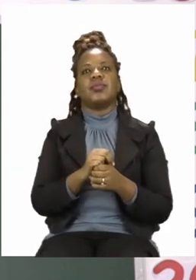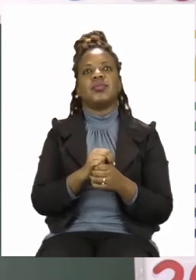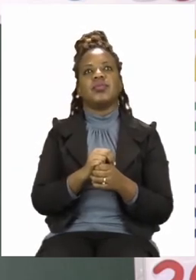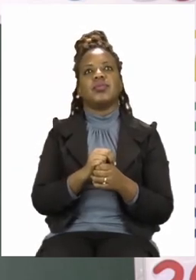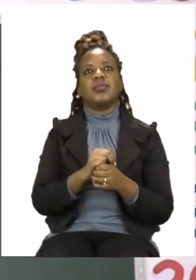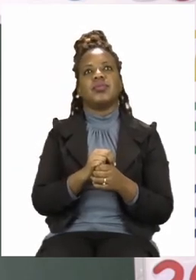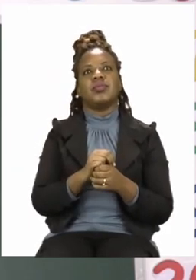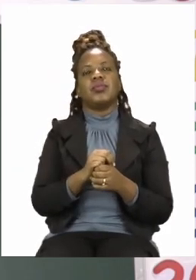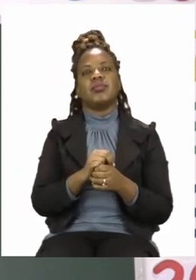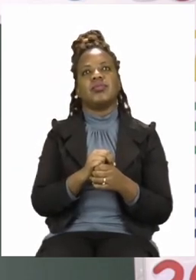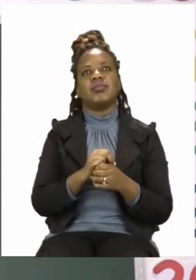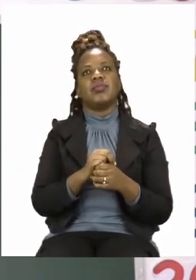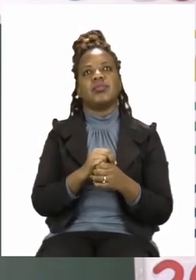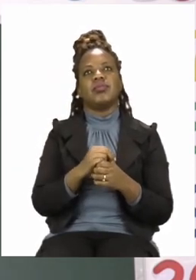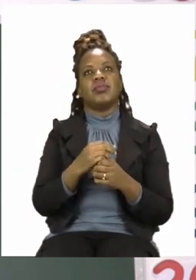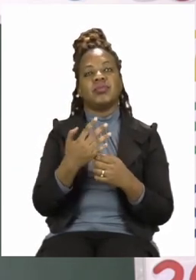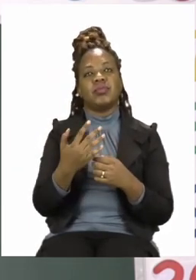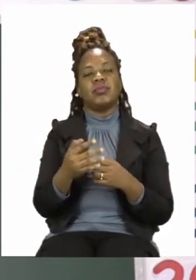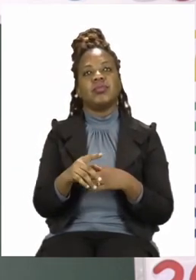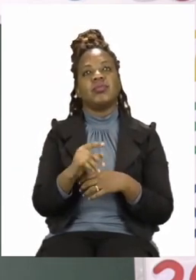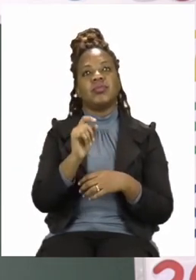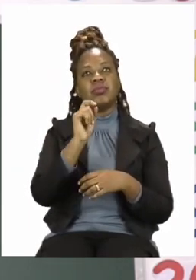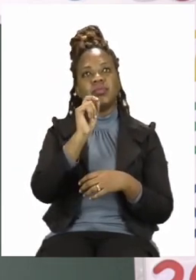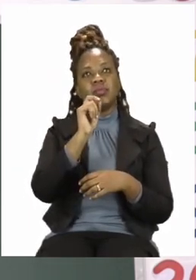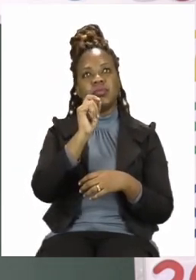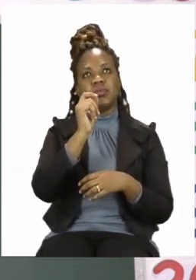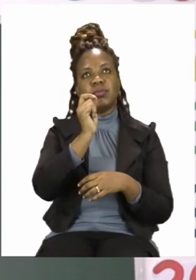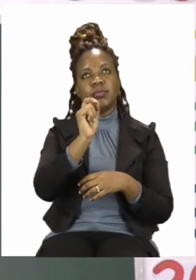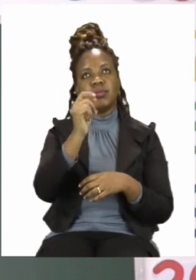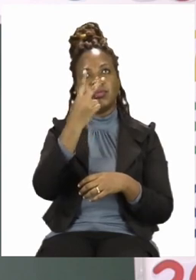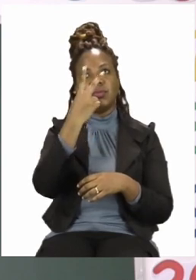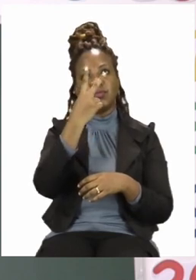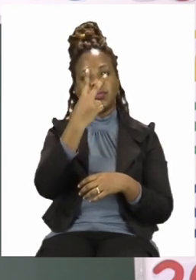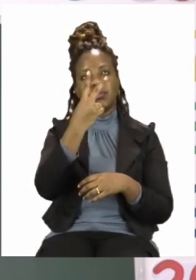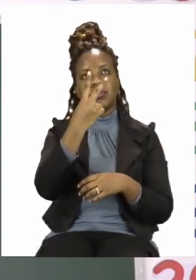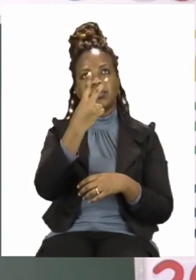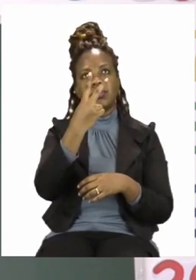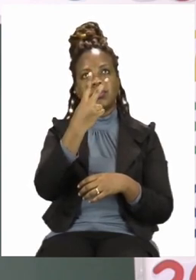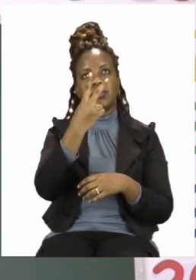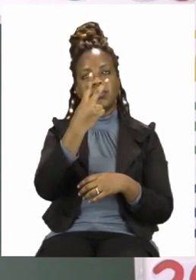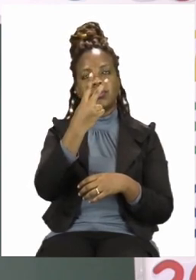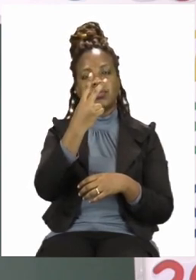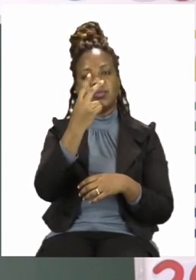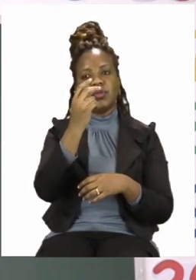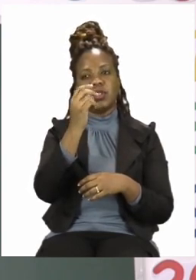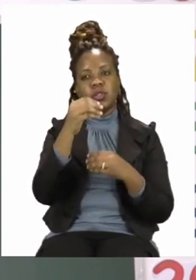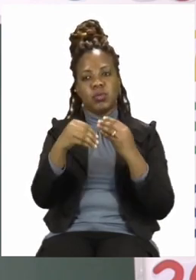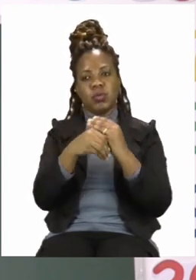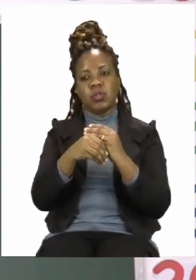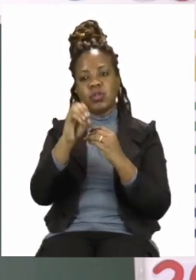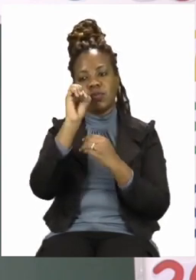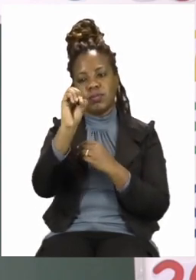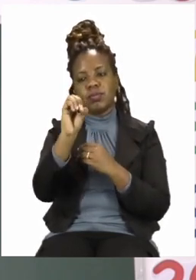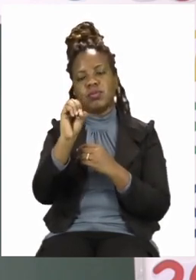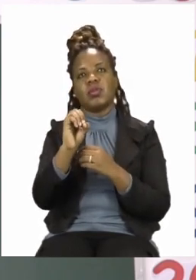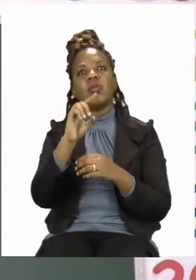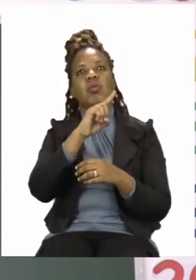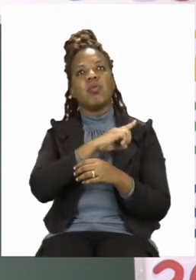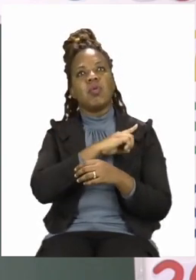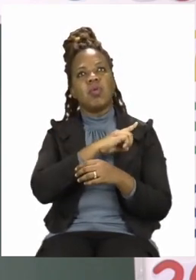again. So you are going to put your 2, and then because